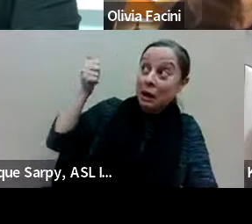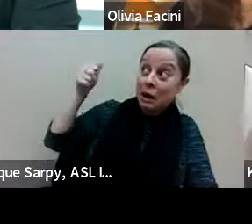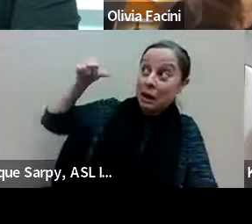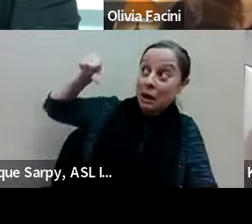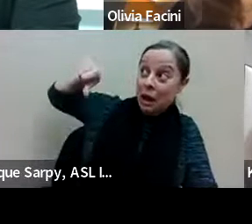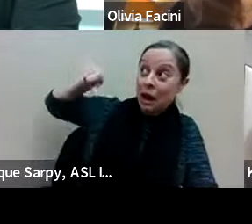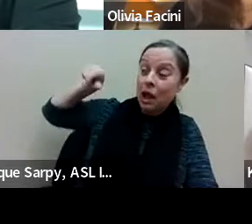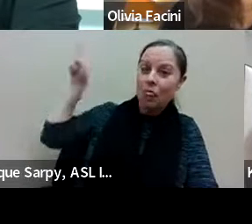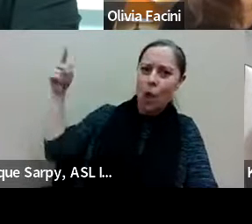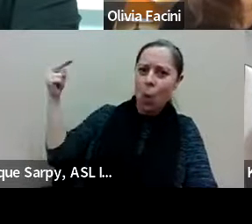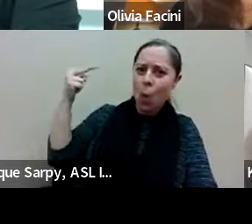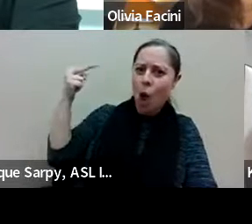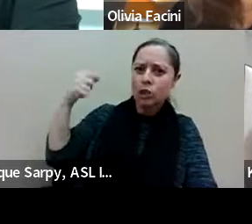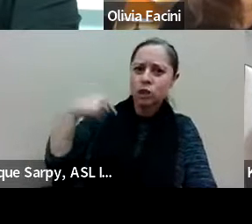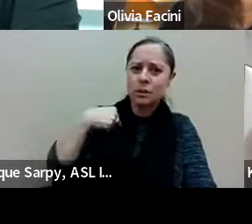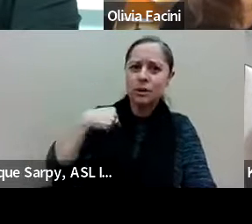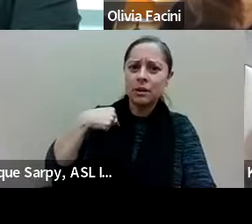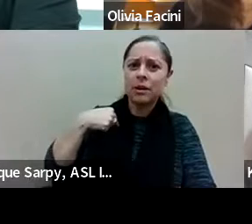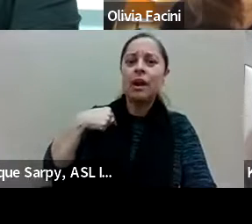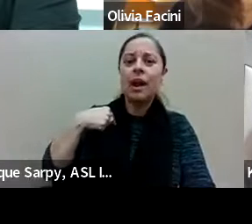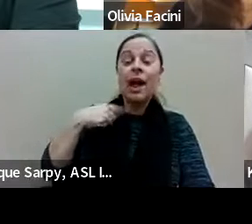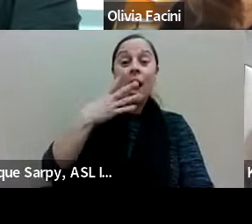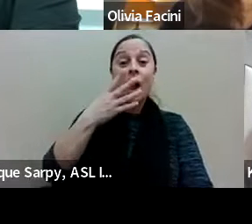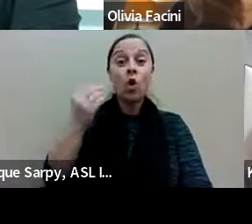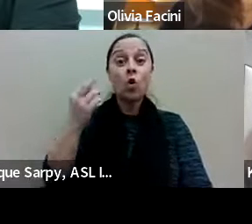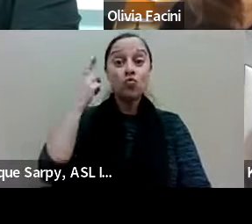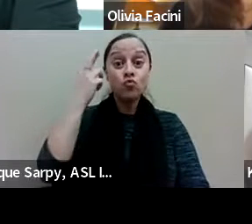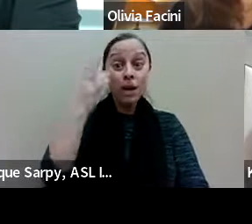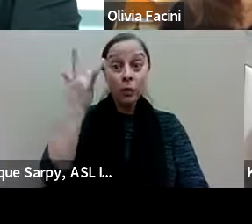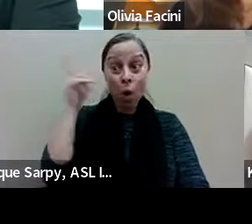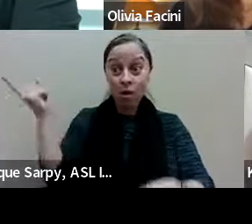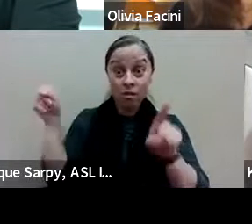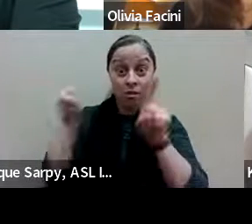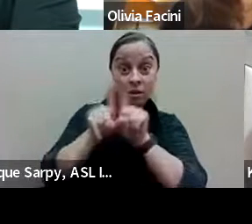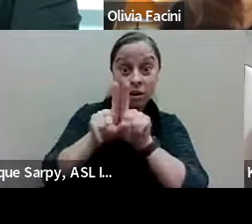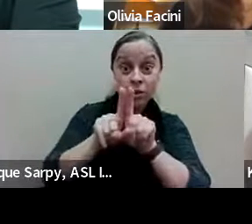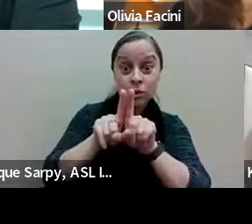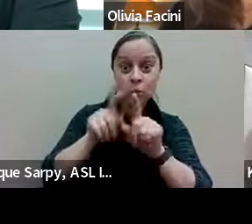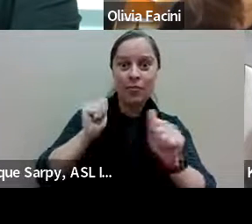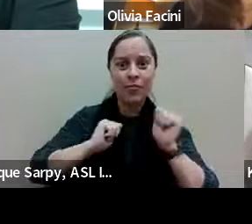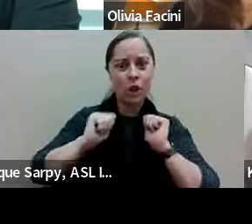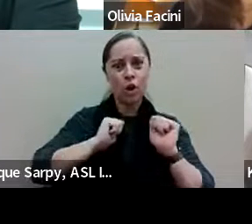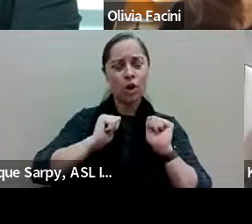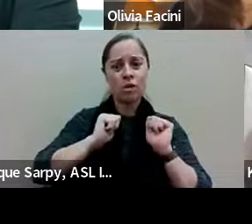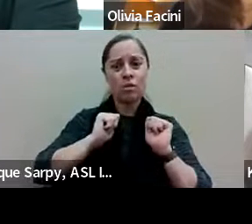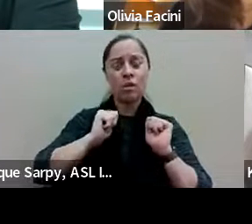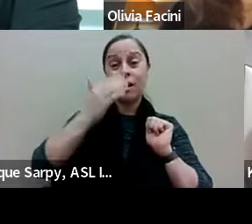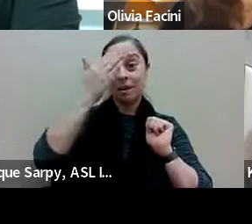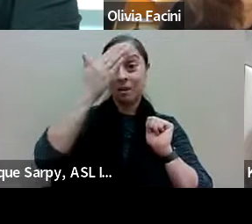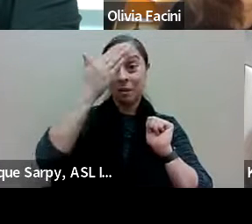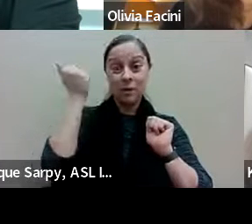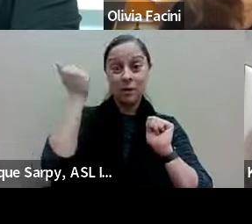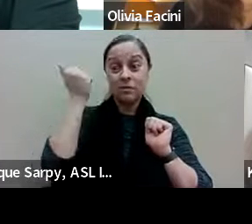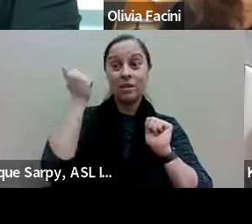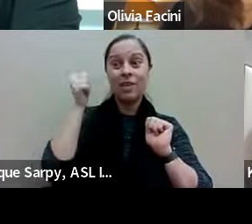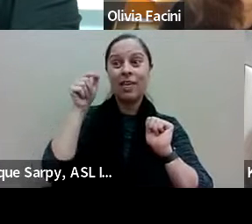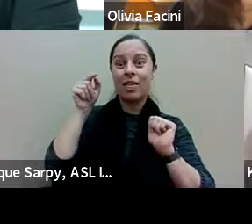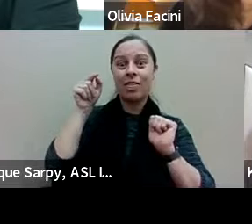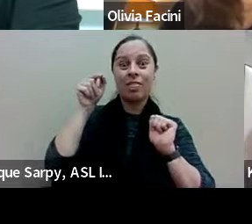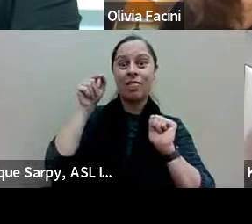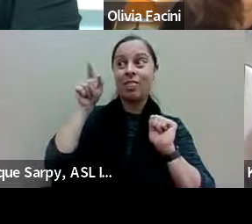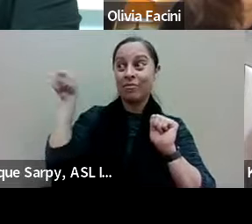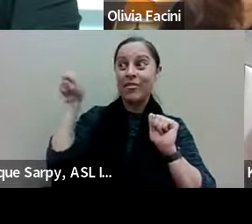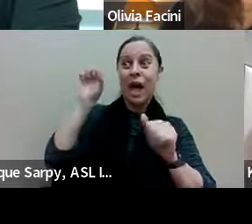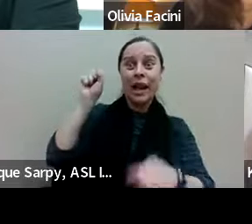they're watching me, right? And the reason that I have them come to the theater is because that way they can run back and